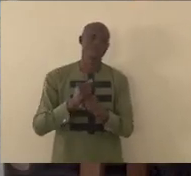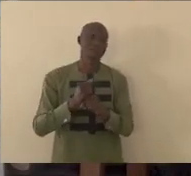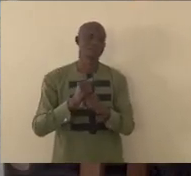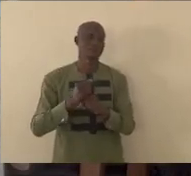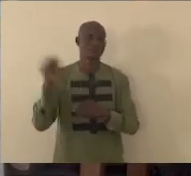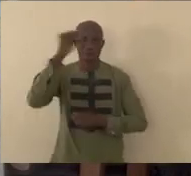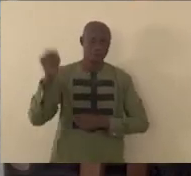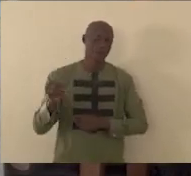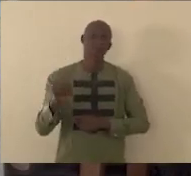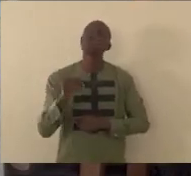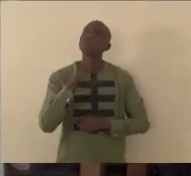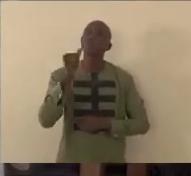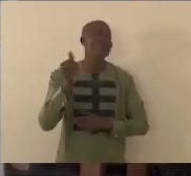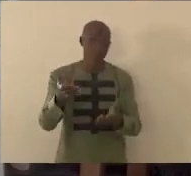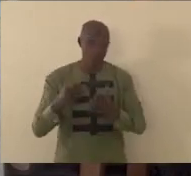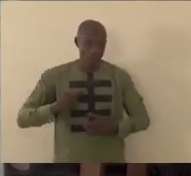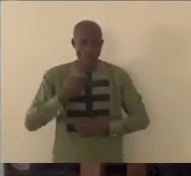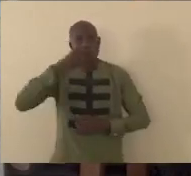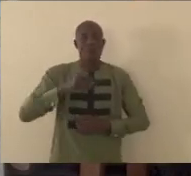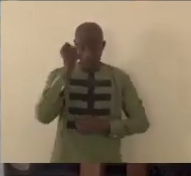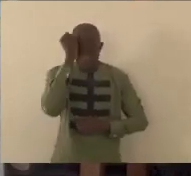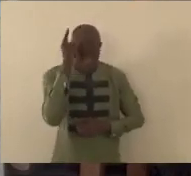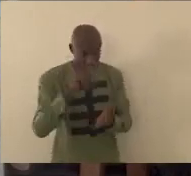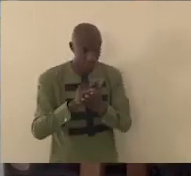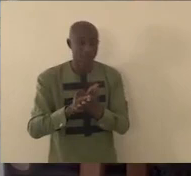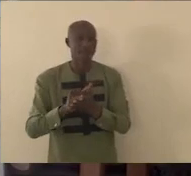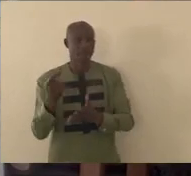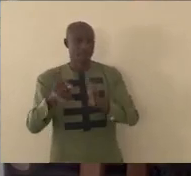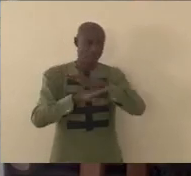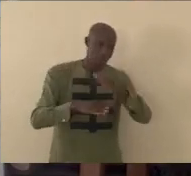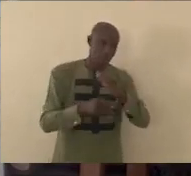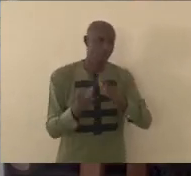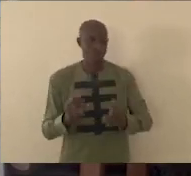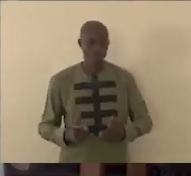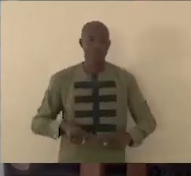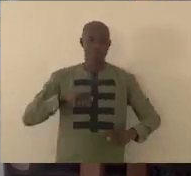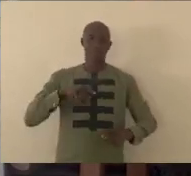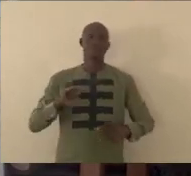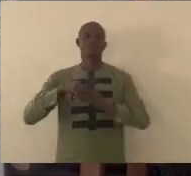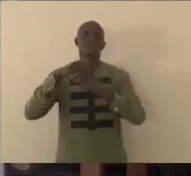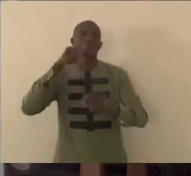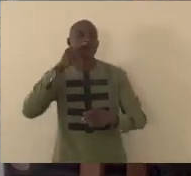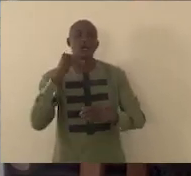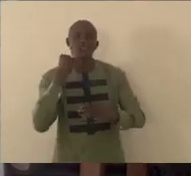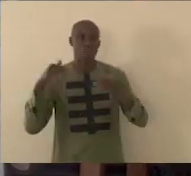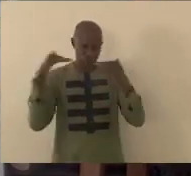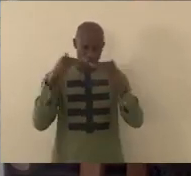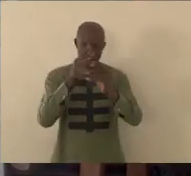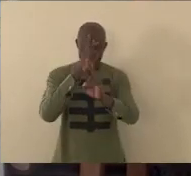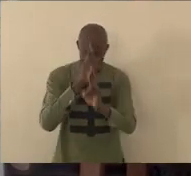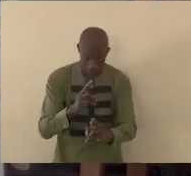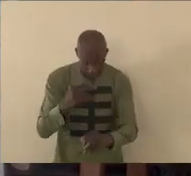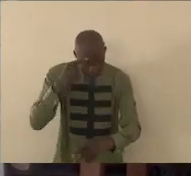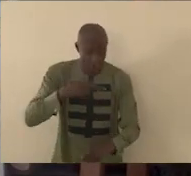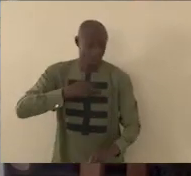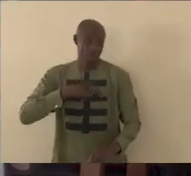allocation is most undesirable. We must understand that the basis of the existence of Nigeria is mutual respect for